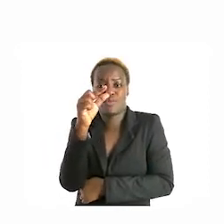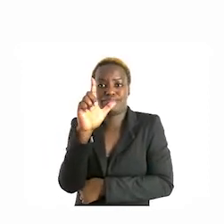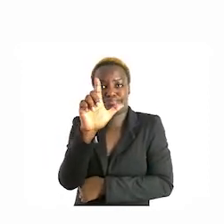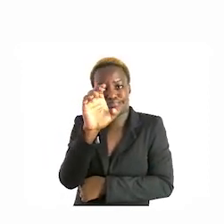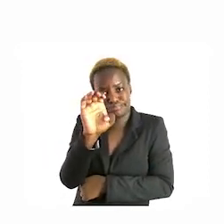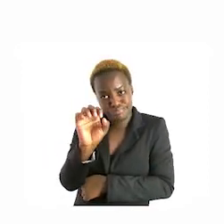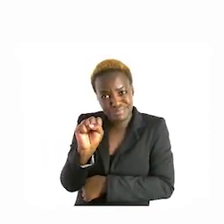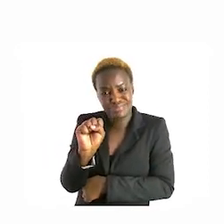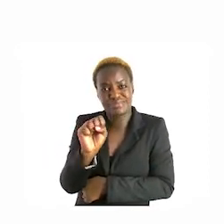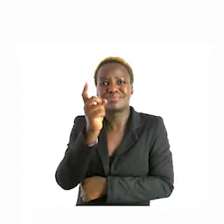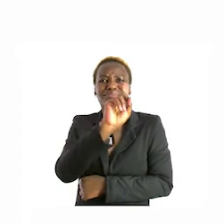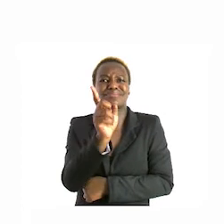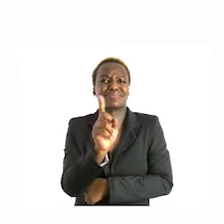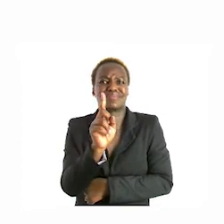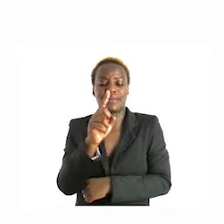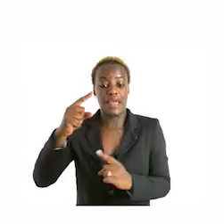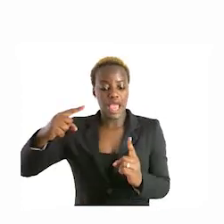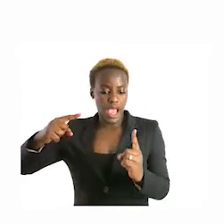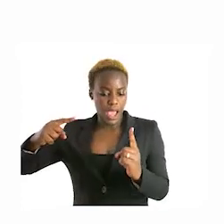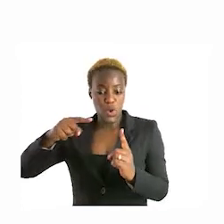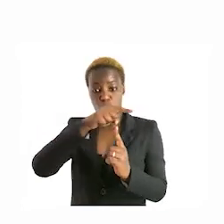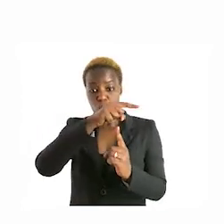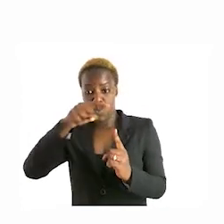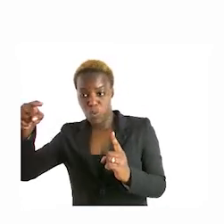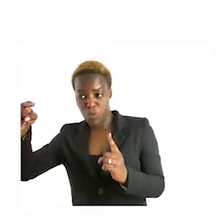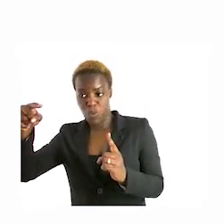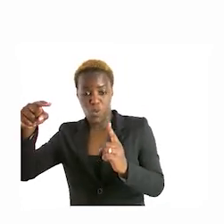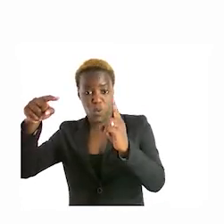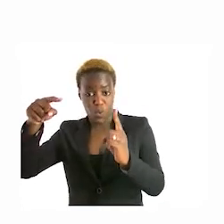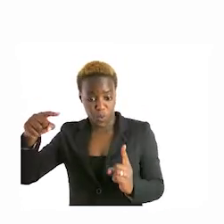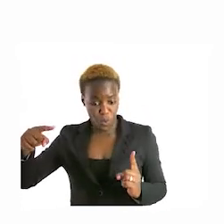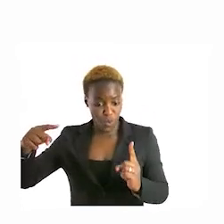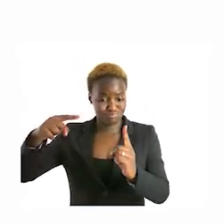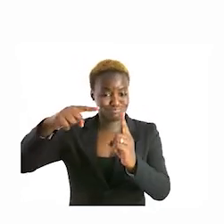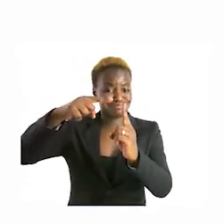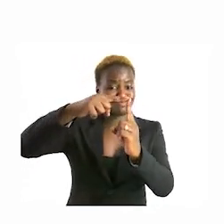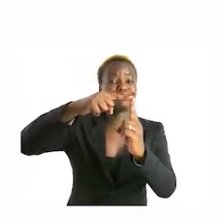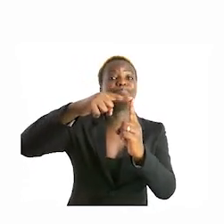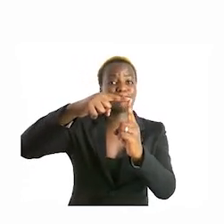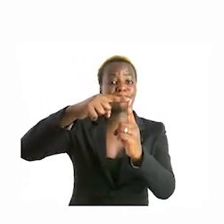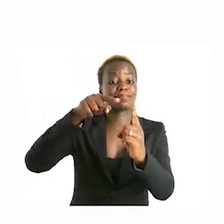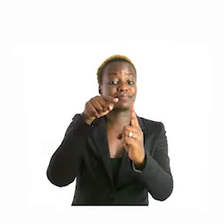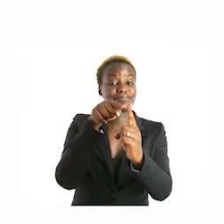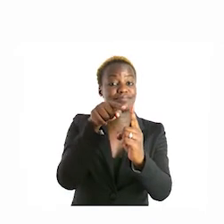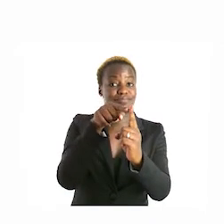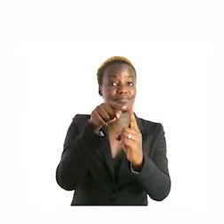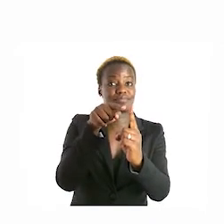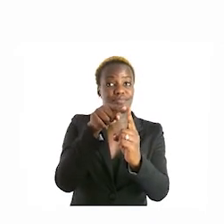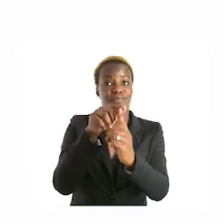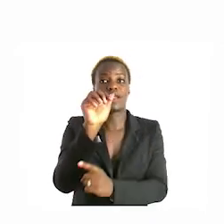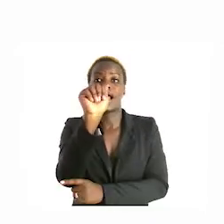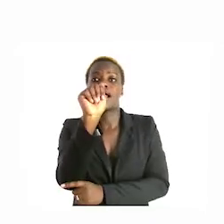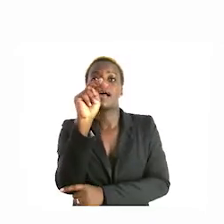are meeting. And the opening there between the two lines. Can you see there the pentagon? Where the